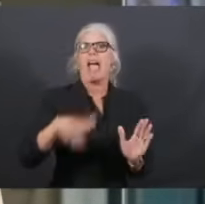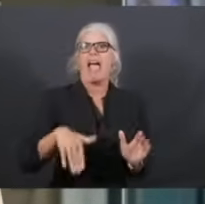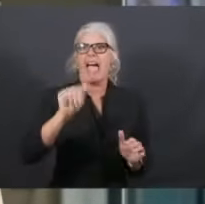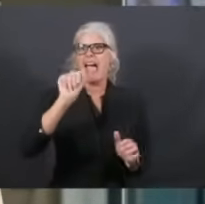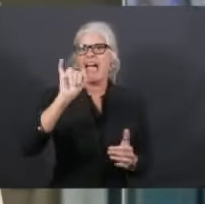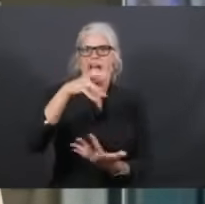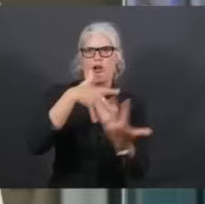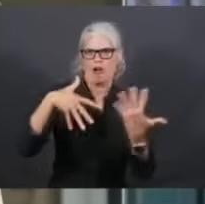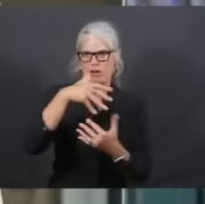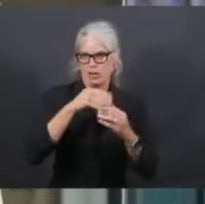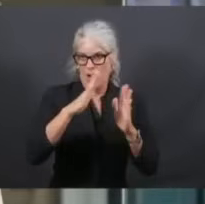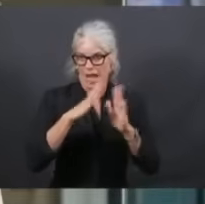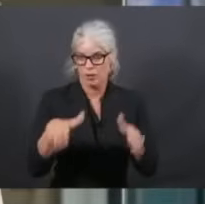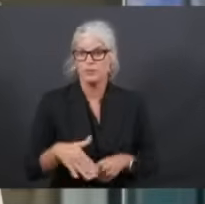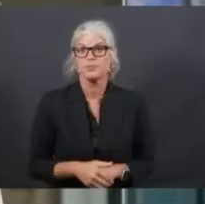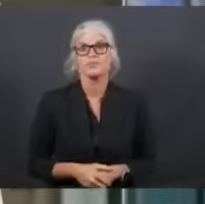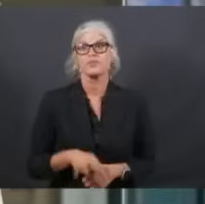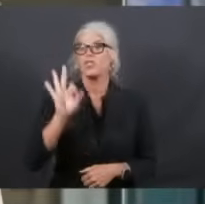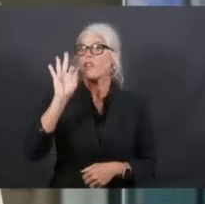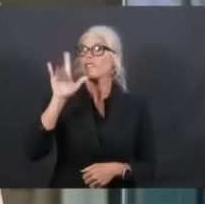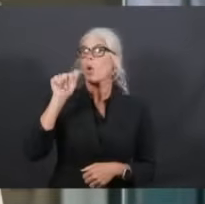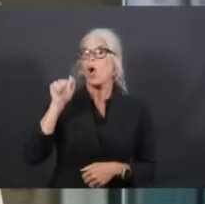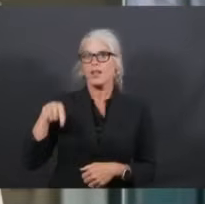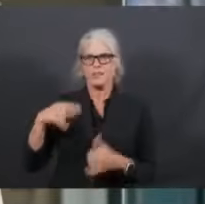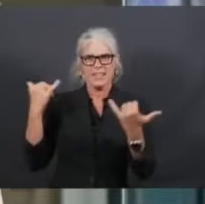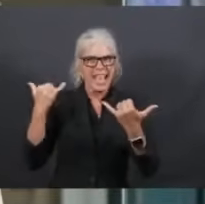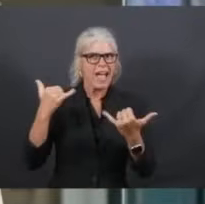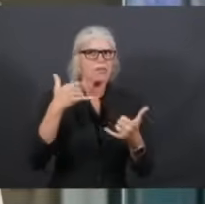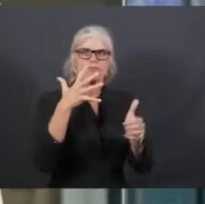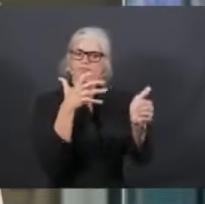preparing and getting all your state updates. You can go to